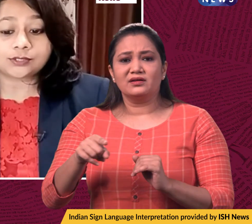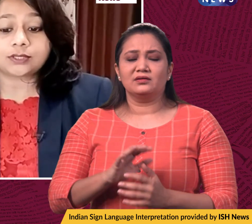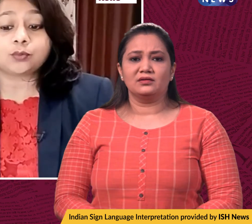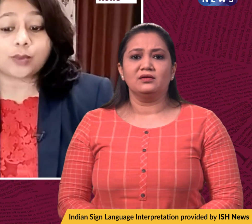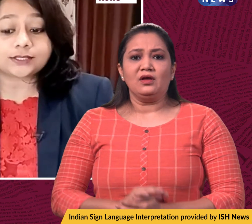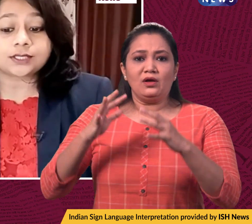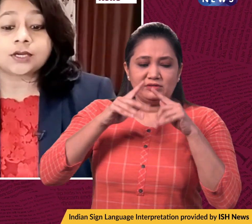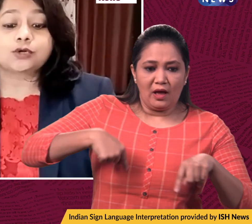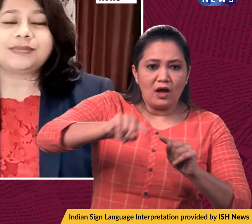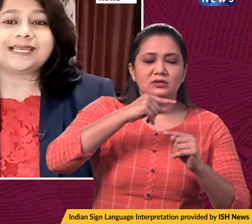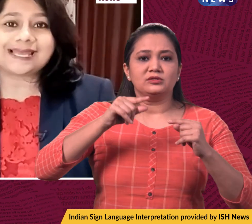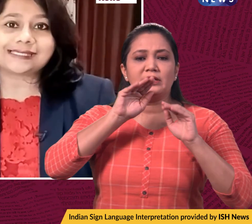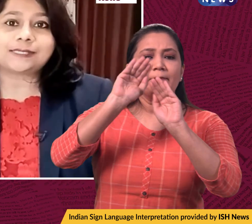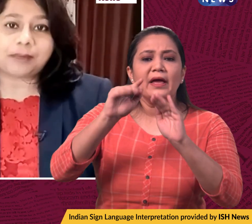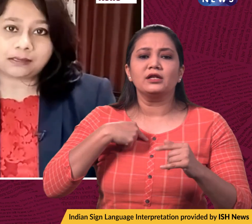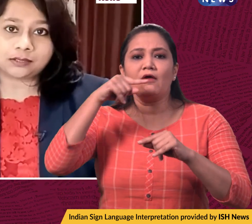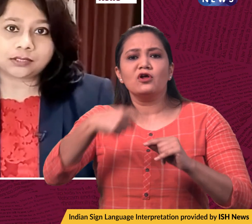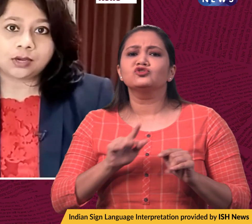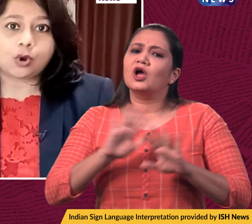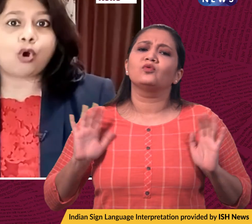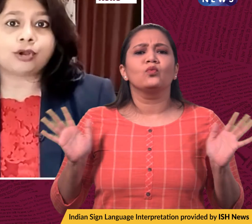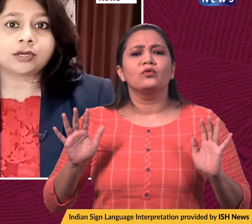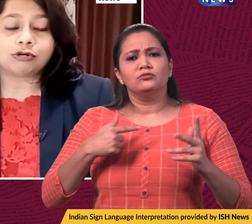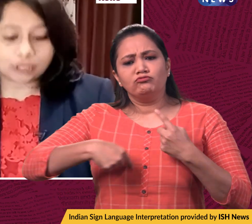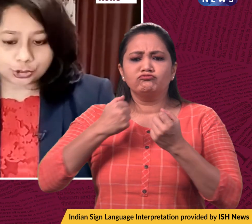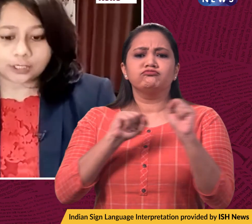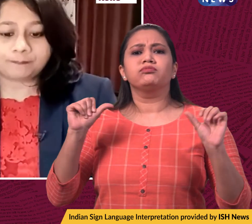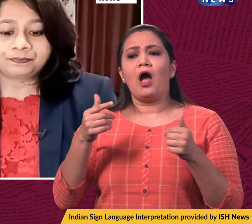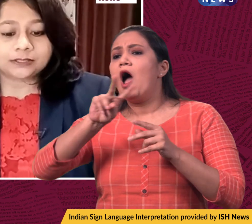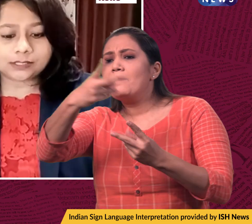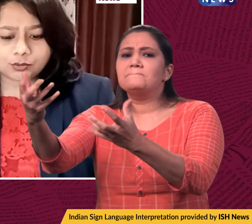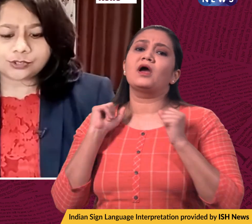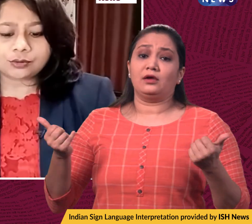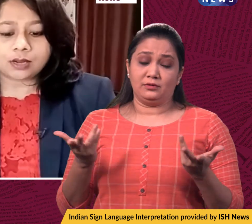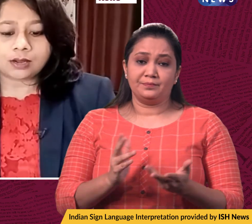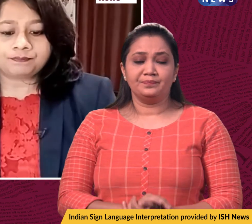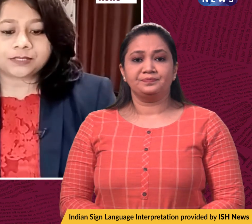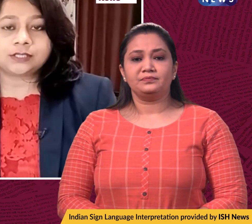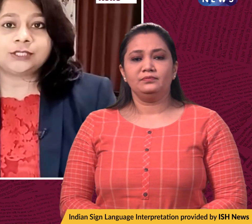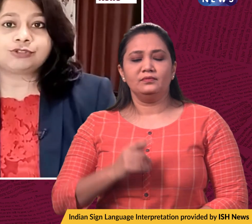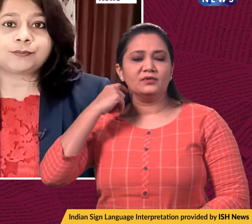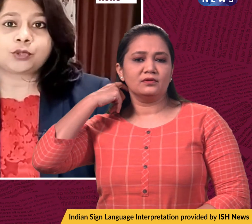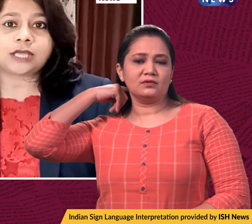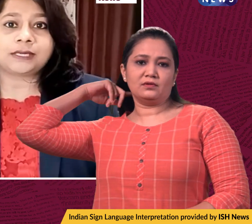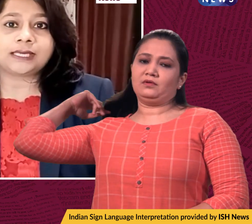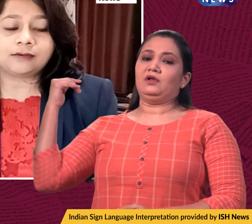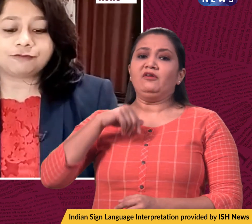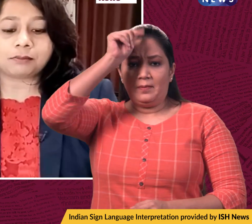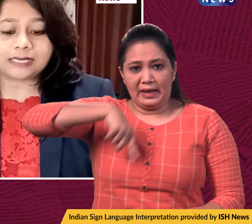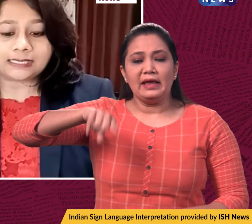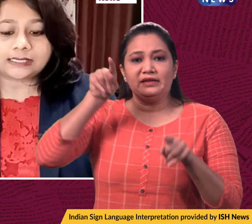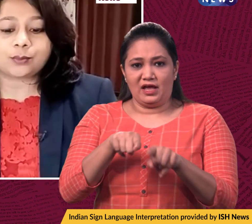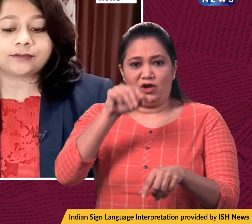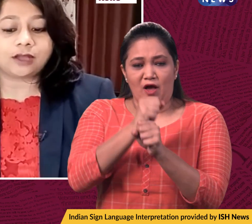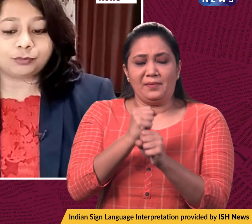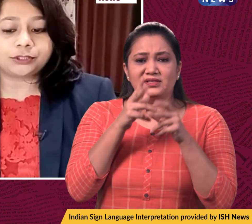the world so that the West could be less dependent on Russia. There's also a news report coming in